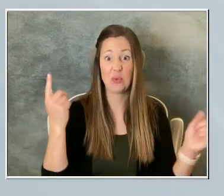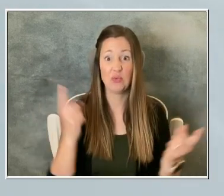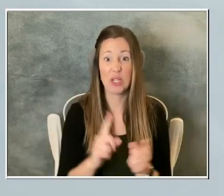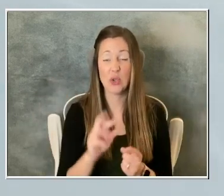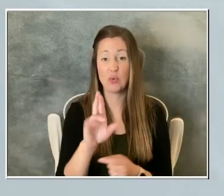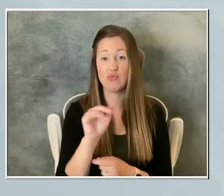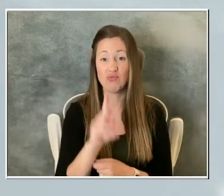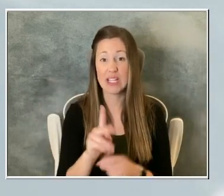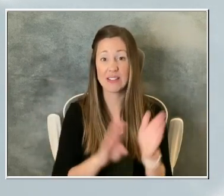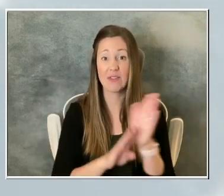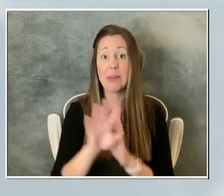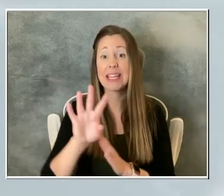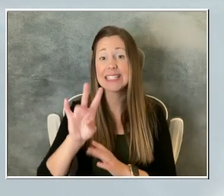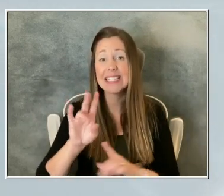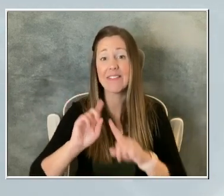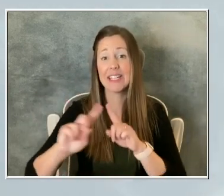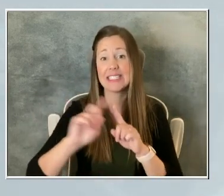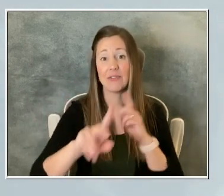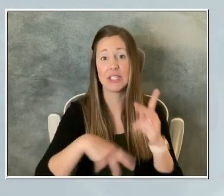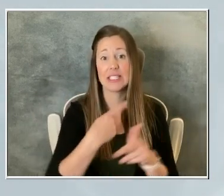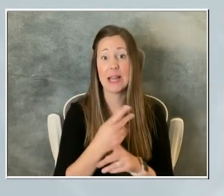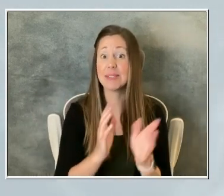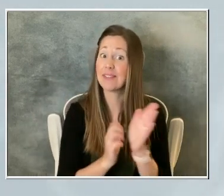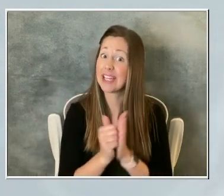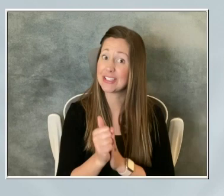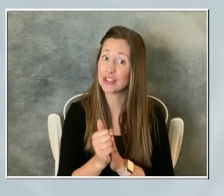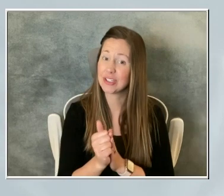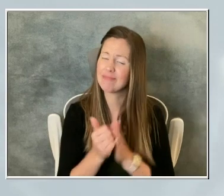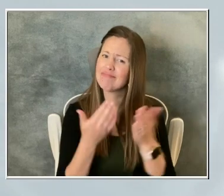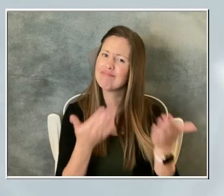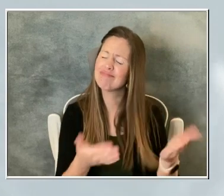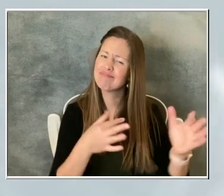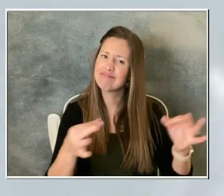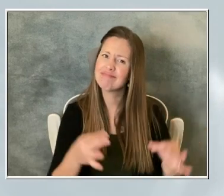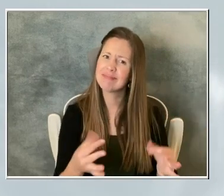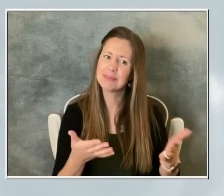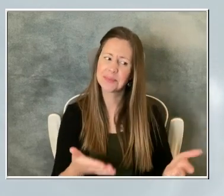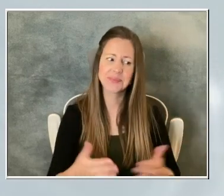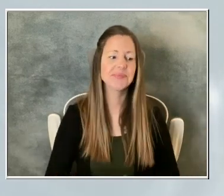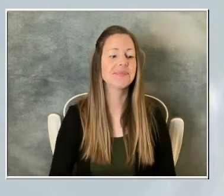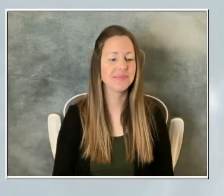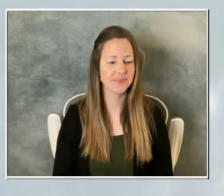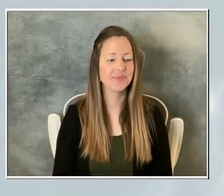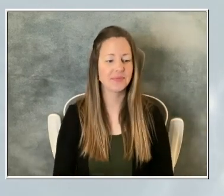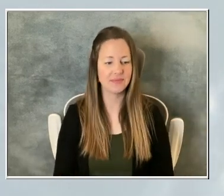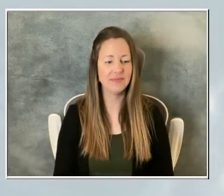of cancer. Talk to us about that. Yeah, so, you know, I think there's